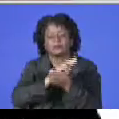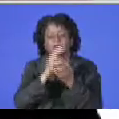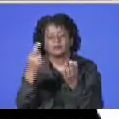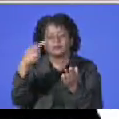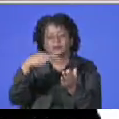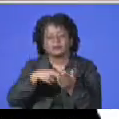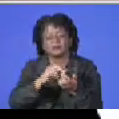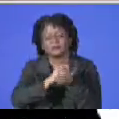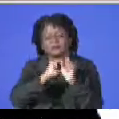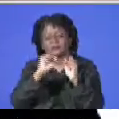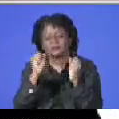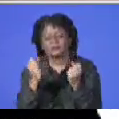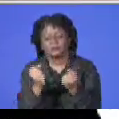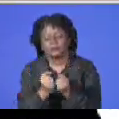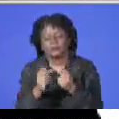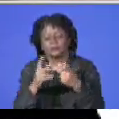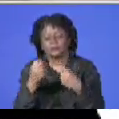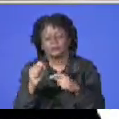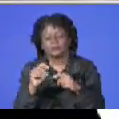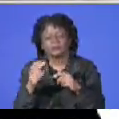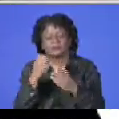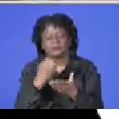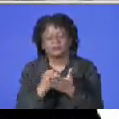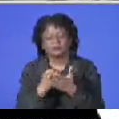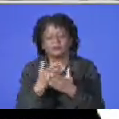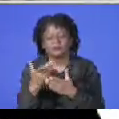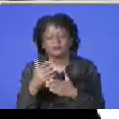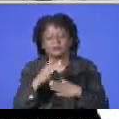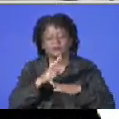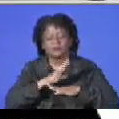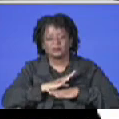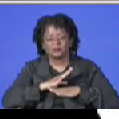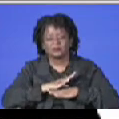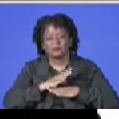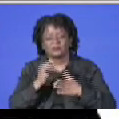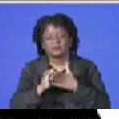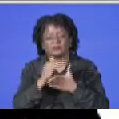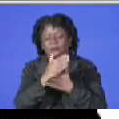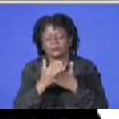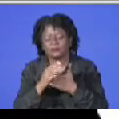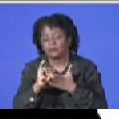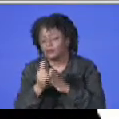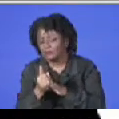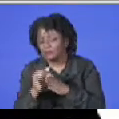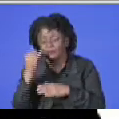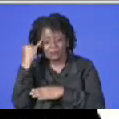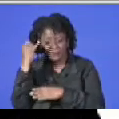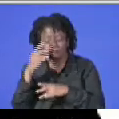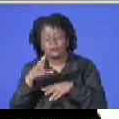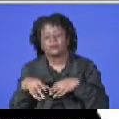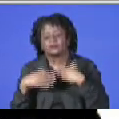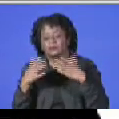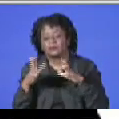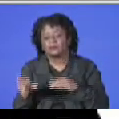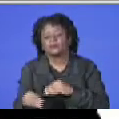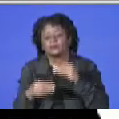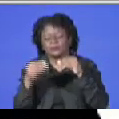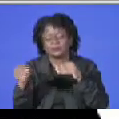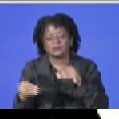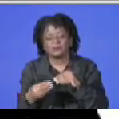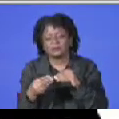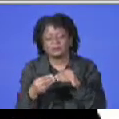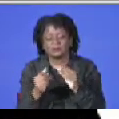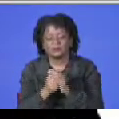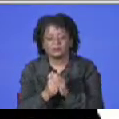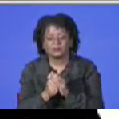Jeffrey Beckles is pleased that some of those ideas have already been enacted. We've played a significant role in ensuring that